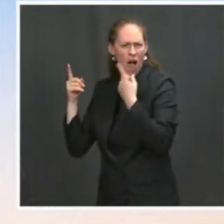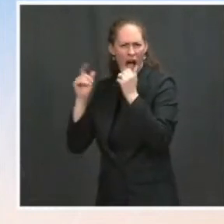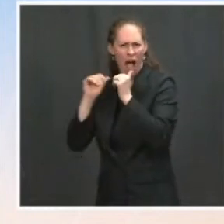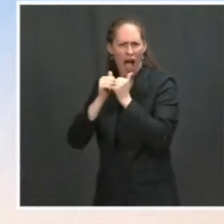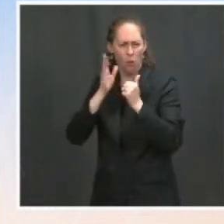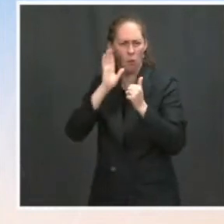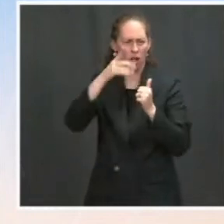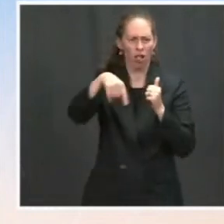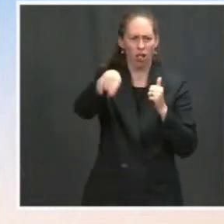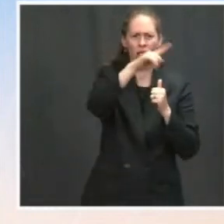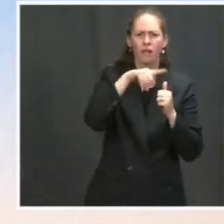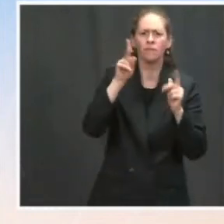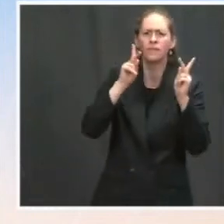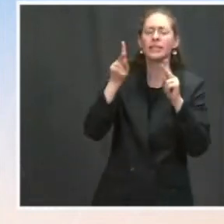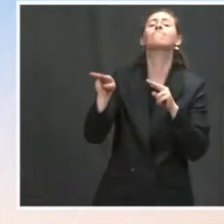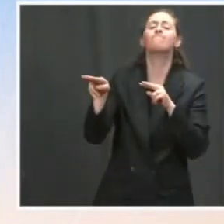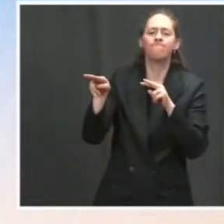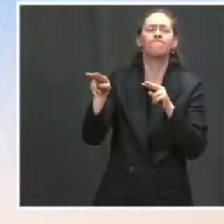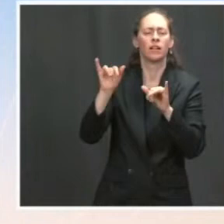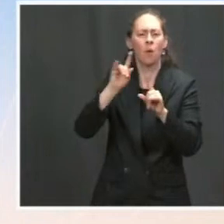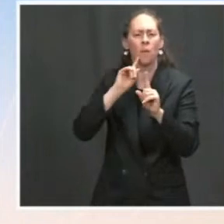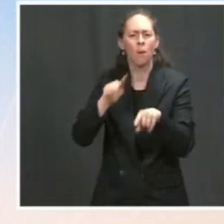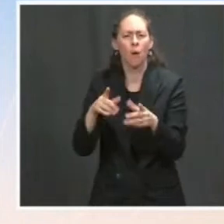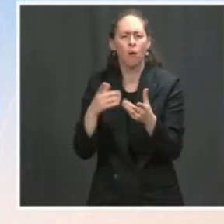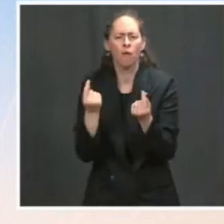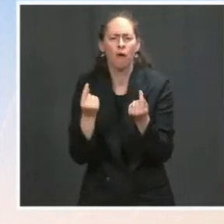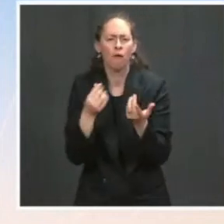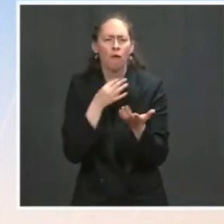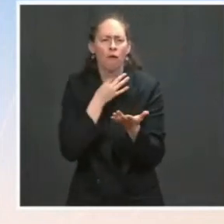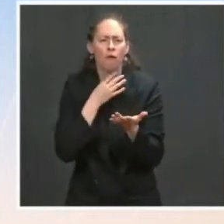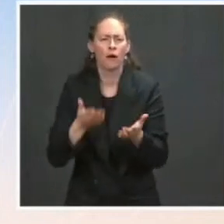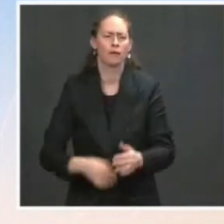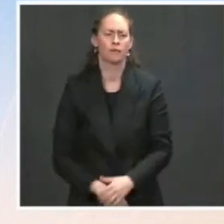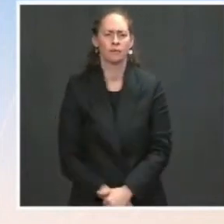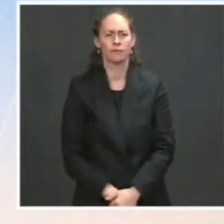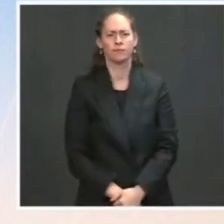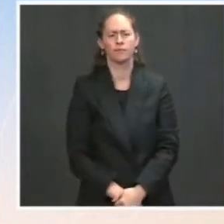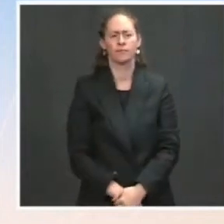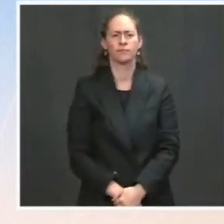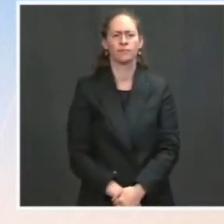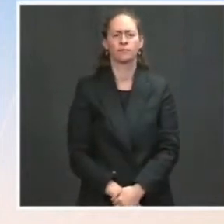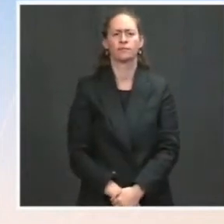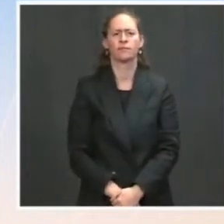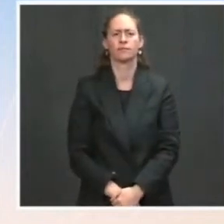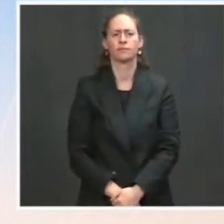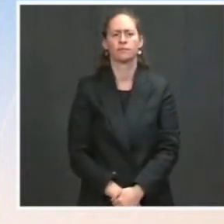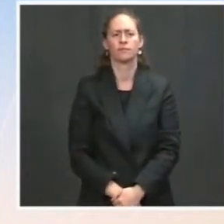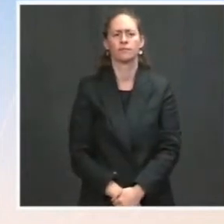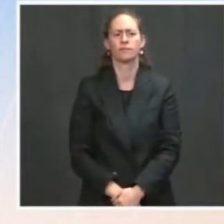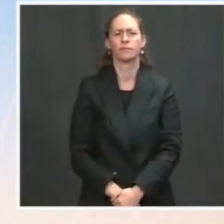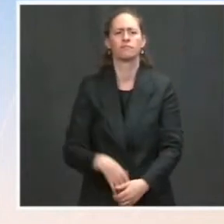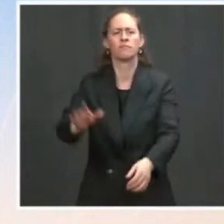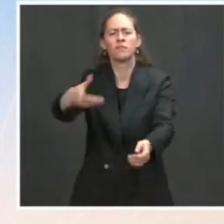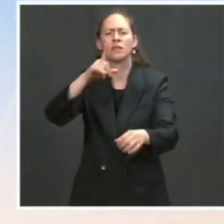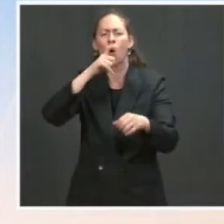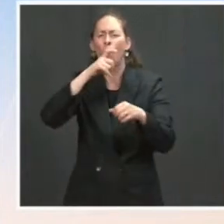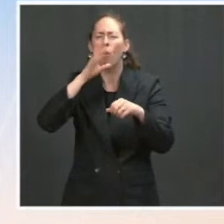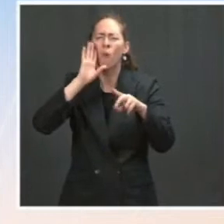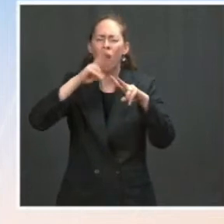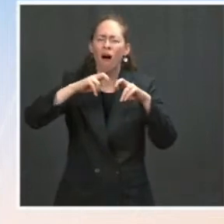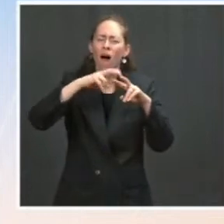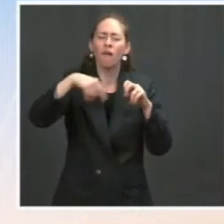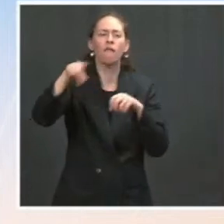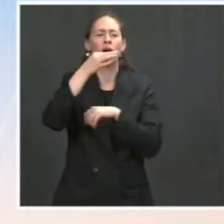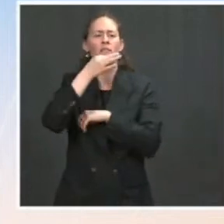Well, obviously our analysis is going to be done by our economic experts. They continue to convey that they believe the impact will